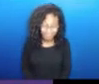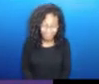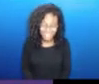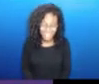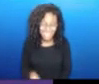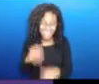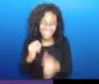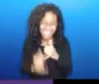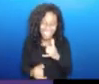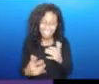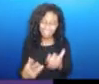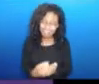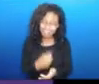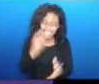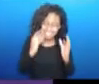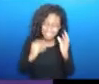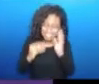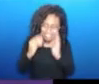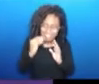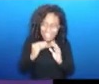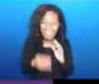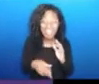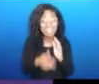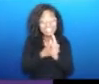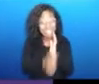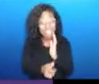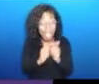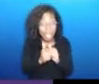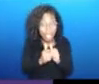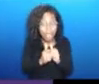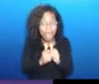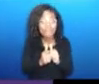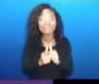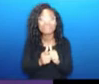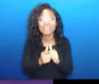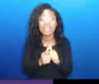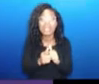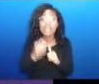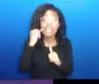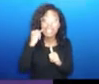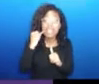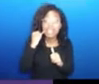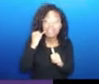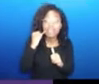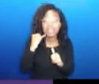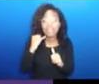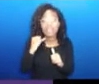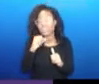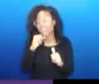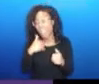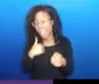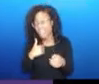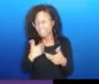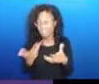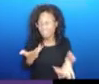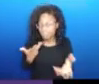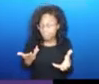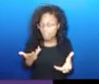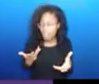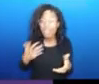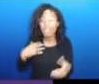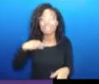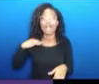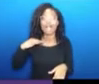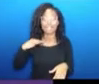gain experience and skills. If you have a lot of skills and experience, you want to do this through